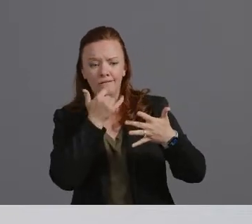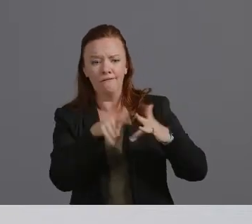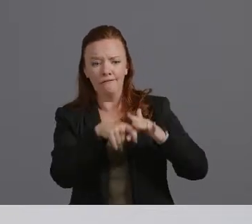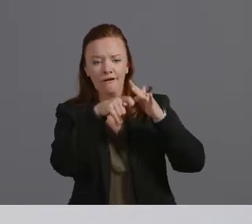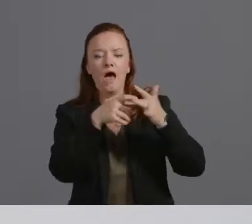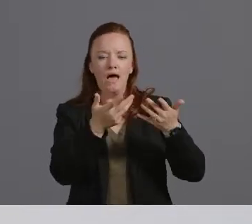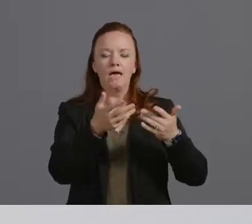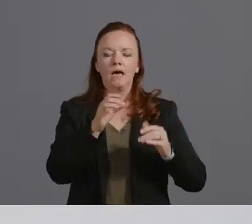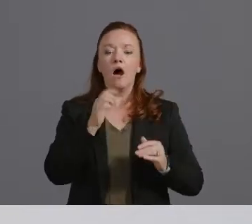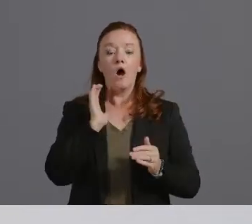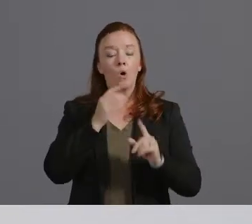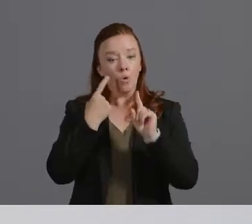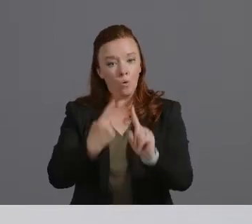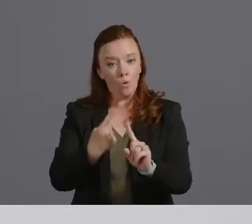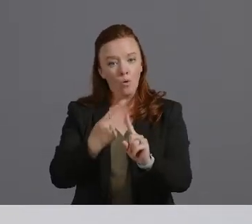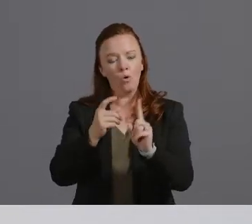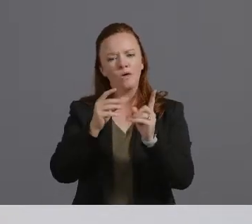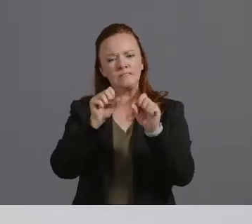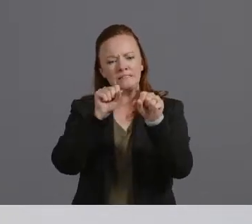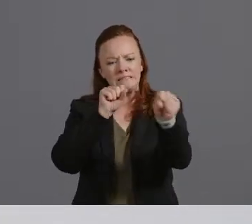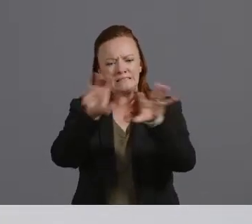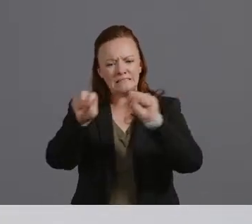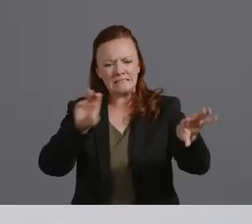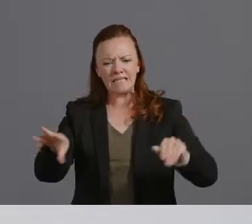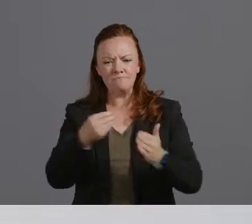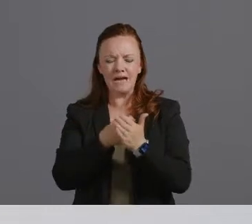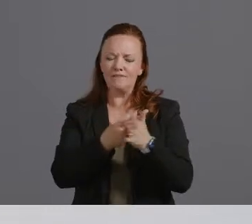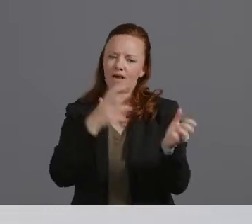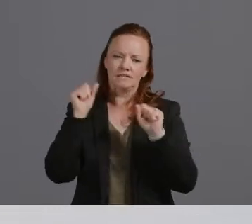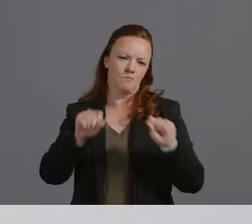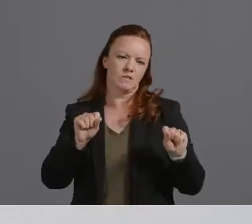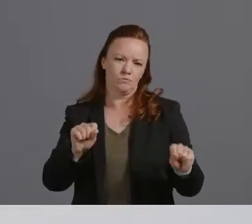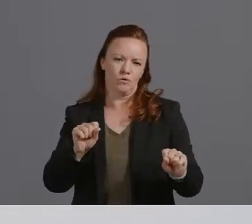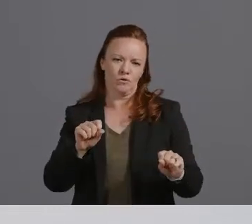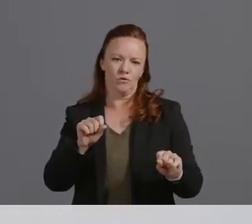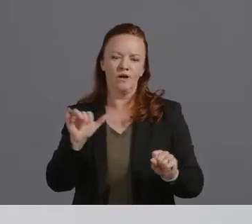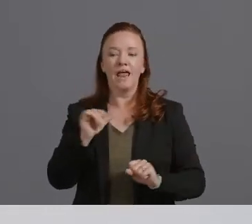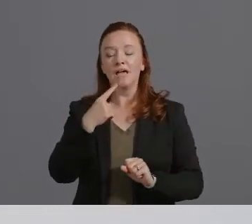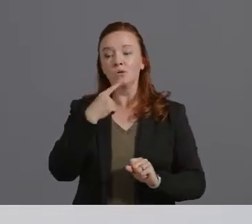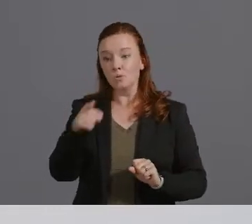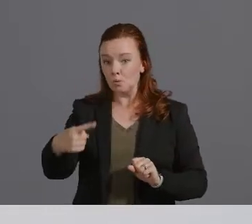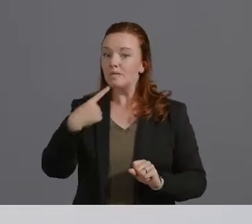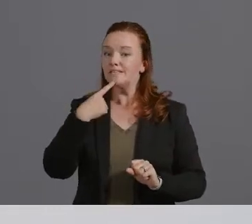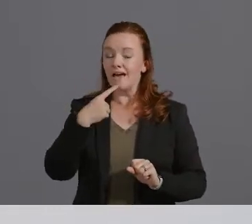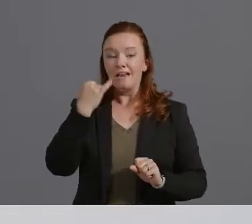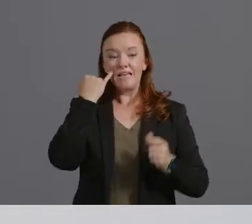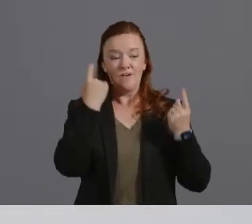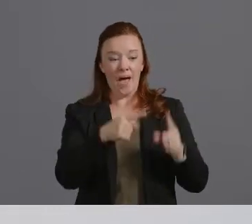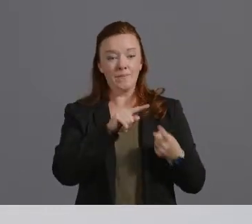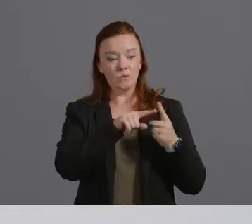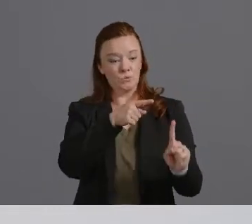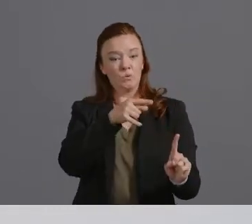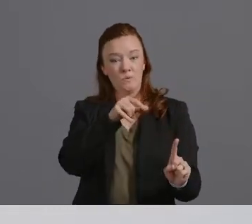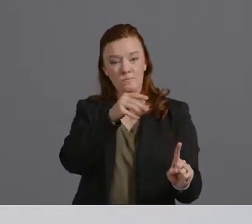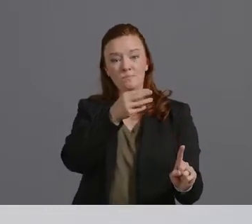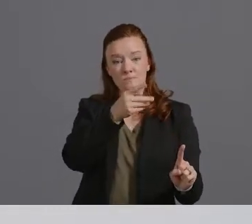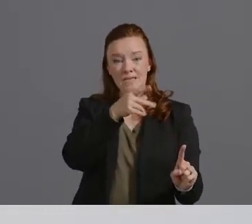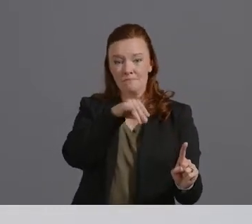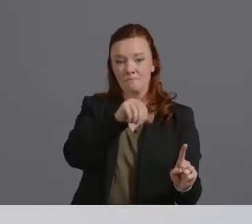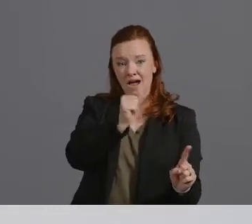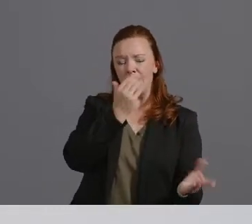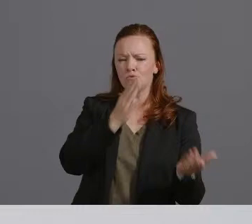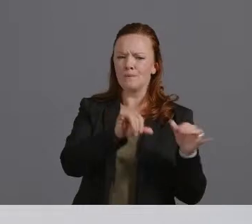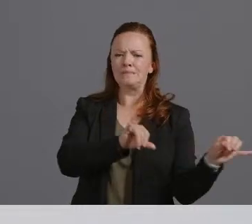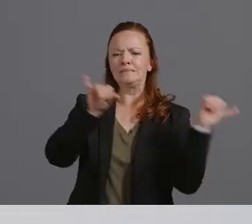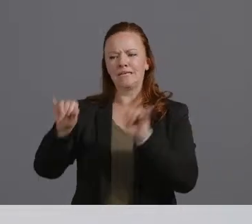quickly as possible. And so just like you said, if it's happening to Pima, it's probably happening to other counties, so we'll take a look at that